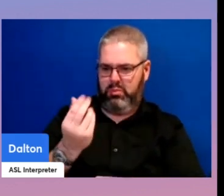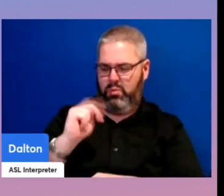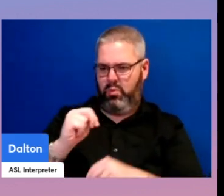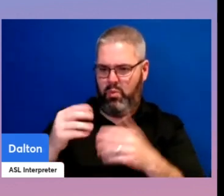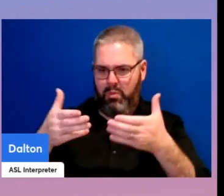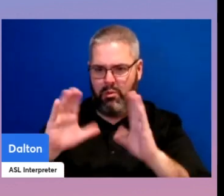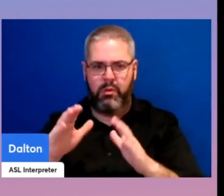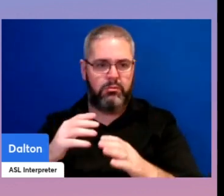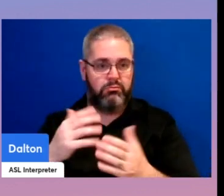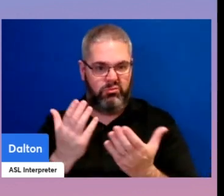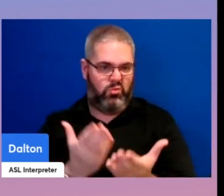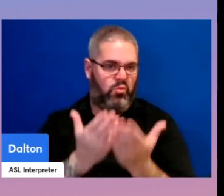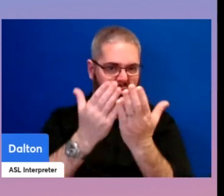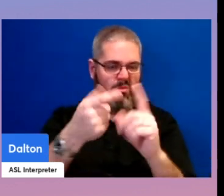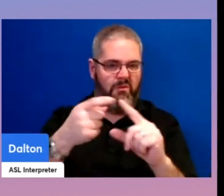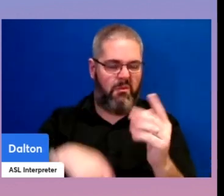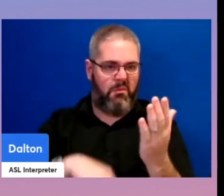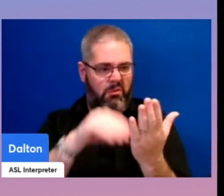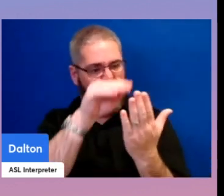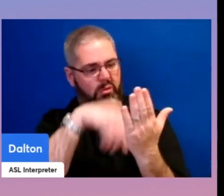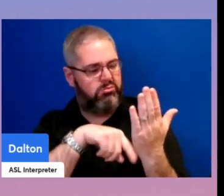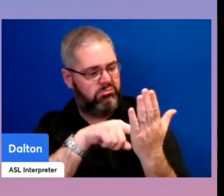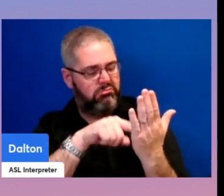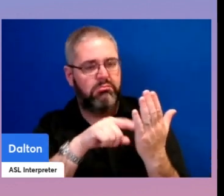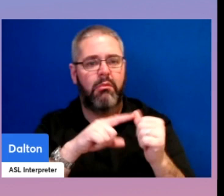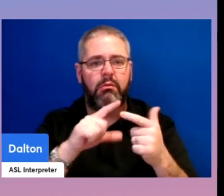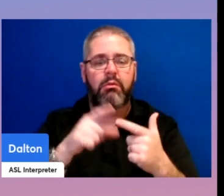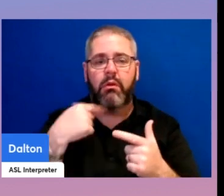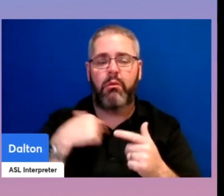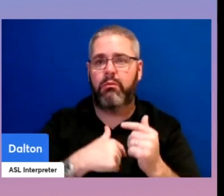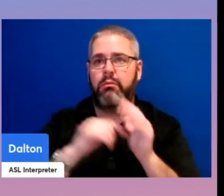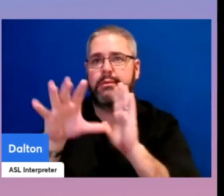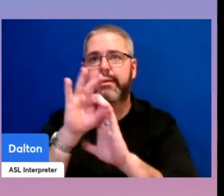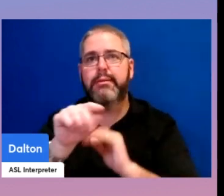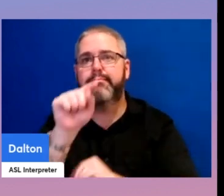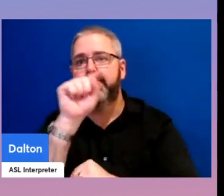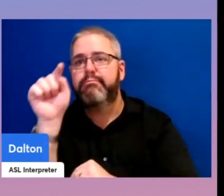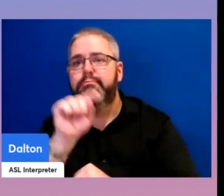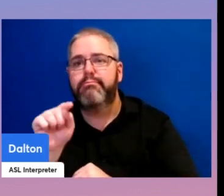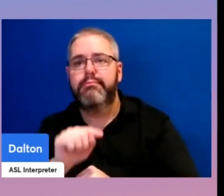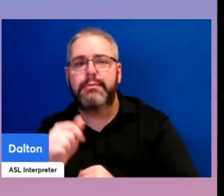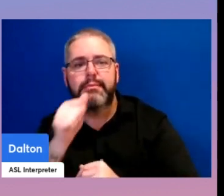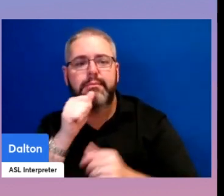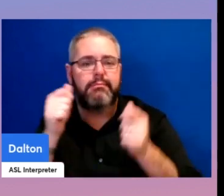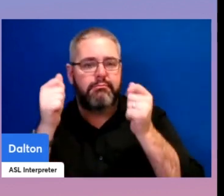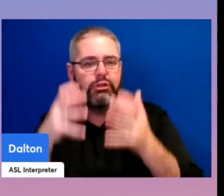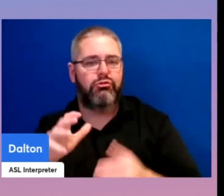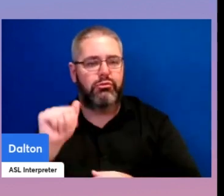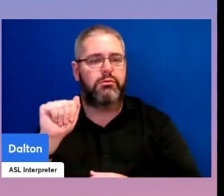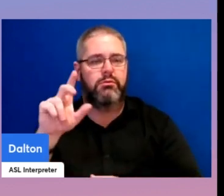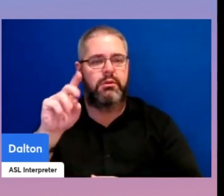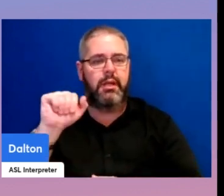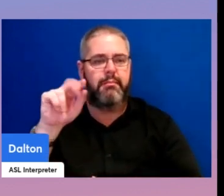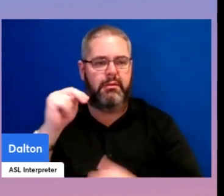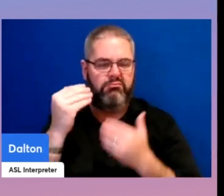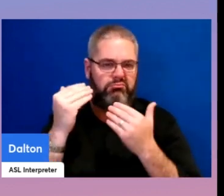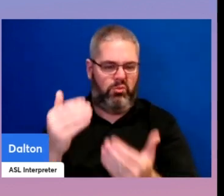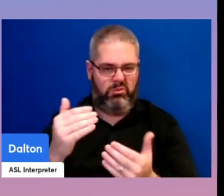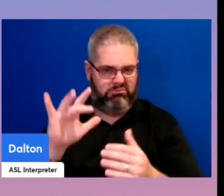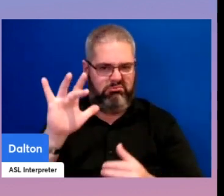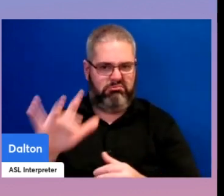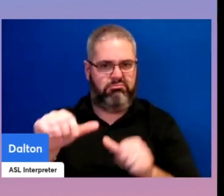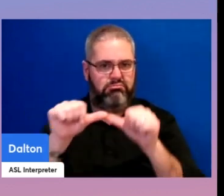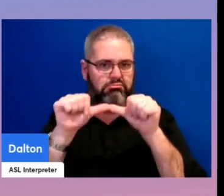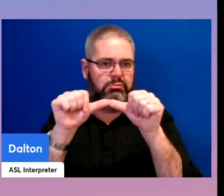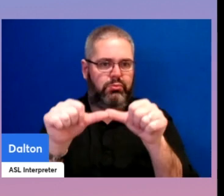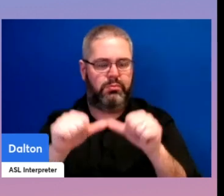the documentation, or the selective roles. I'm giving the secret manager admin. Let's continue.